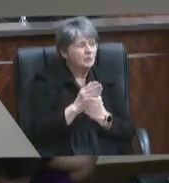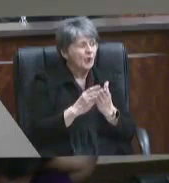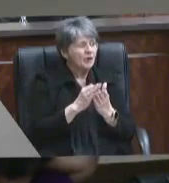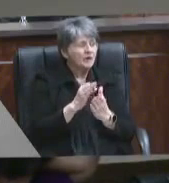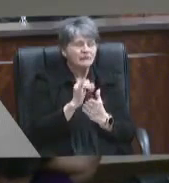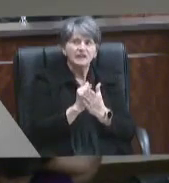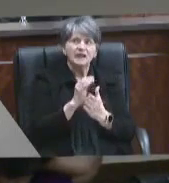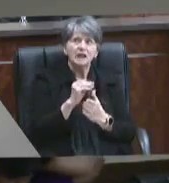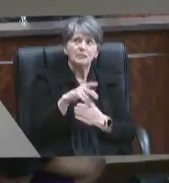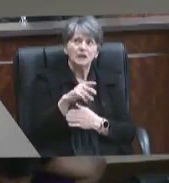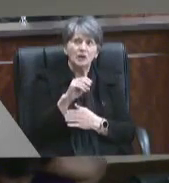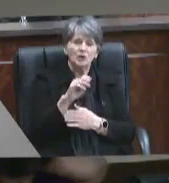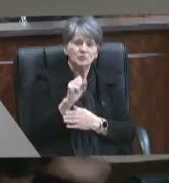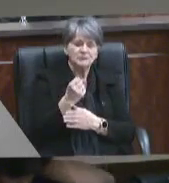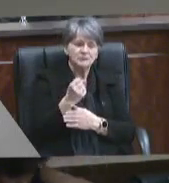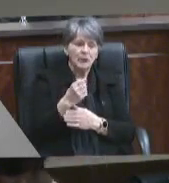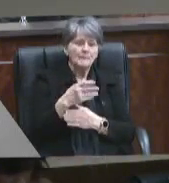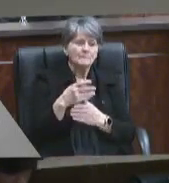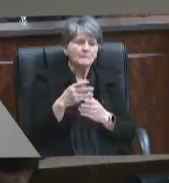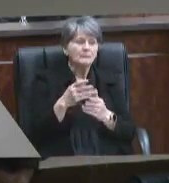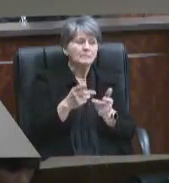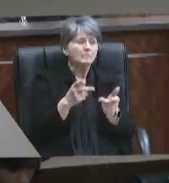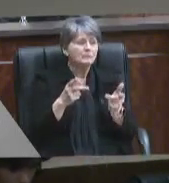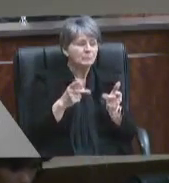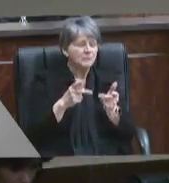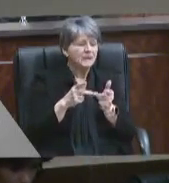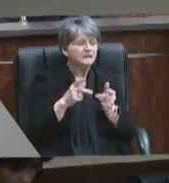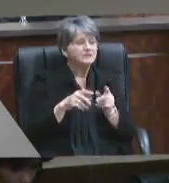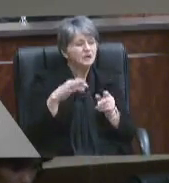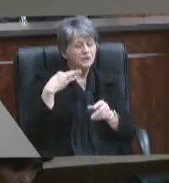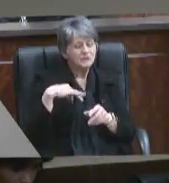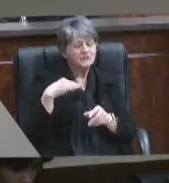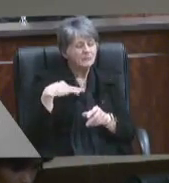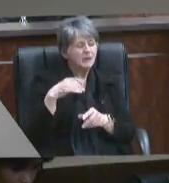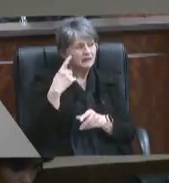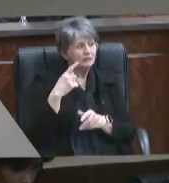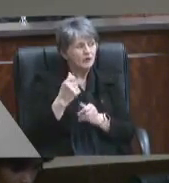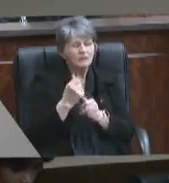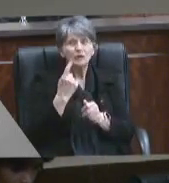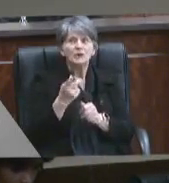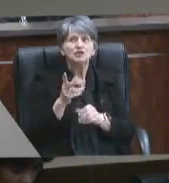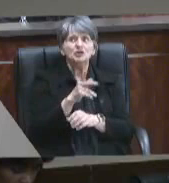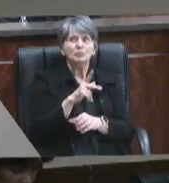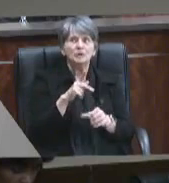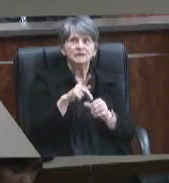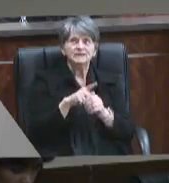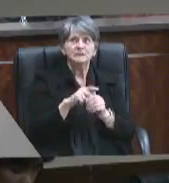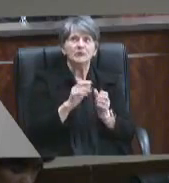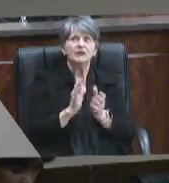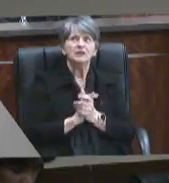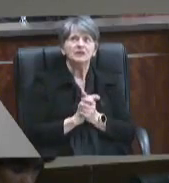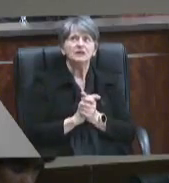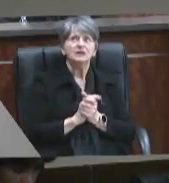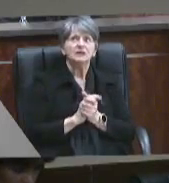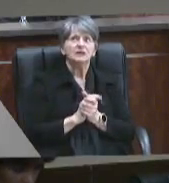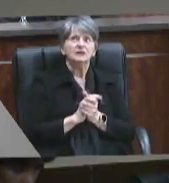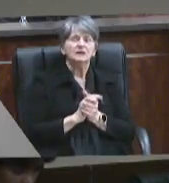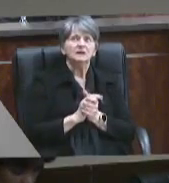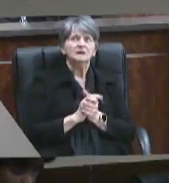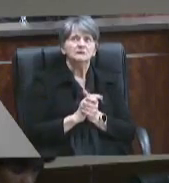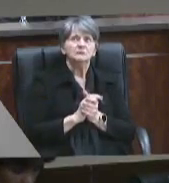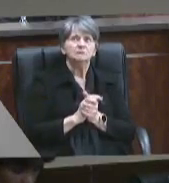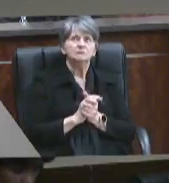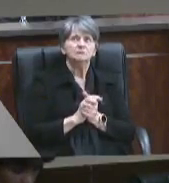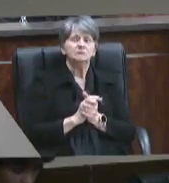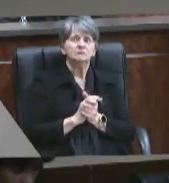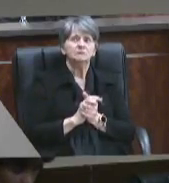MPO's plan. So there's a carrot for everybody to be participating together in this regional plan. A little bit about our